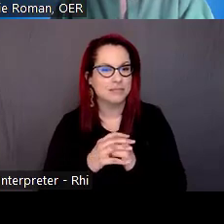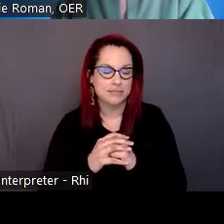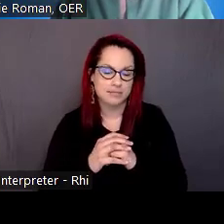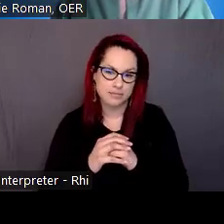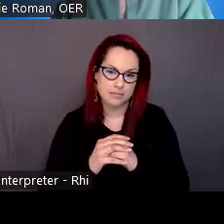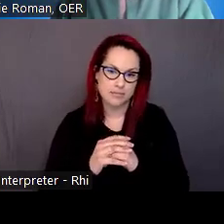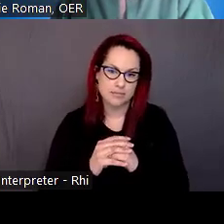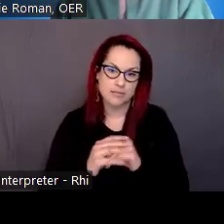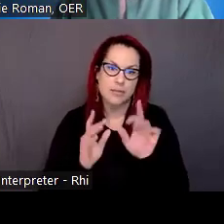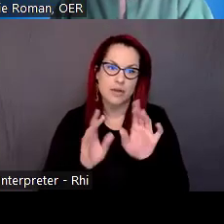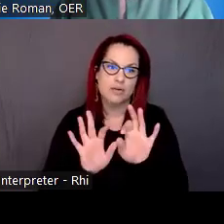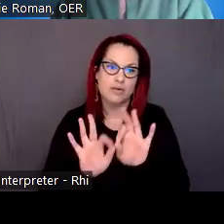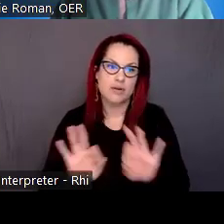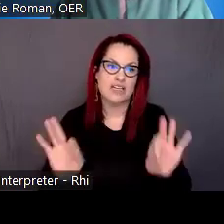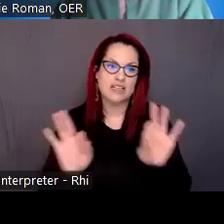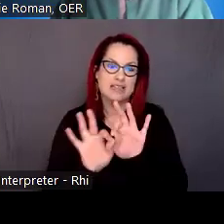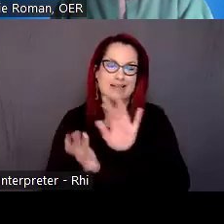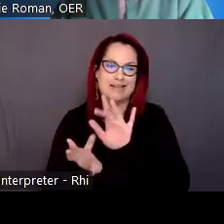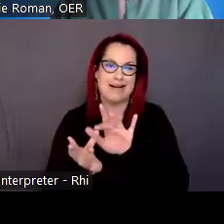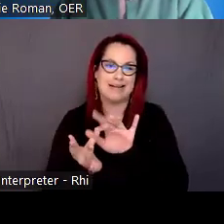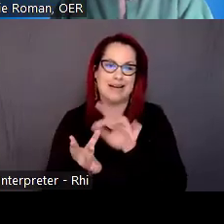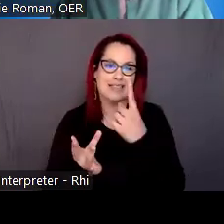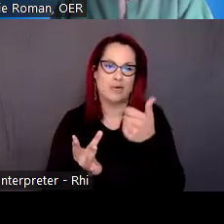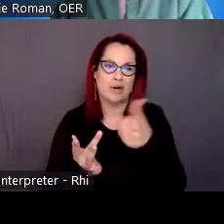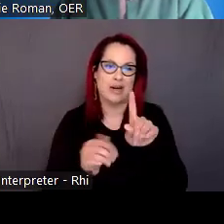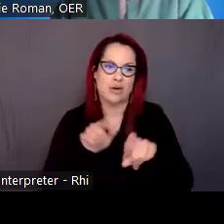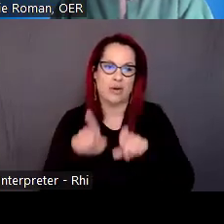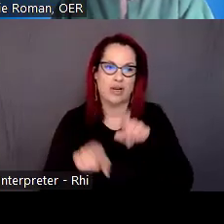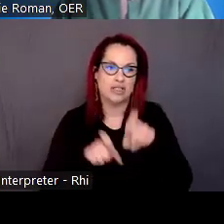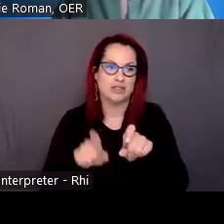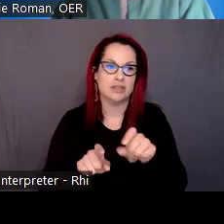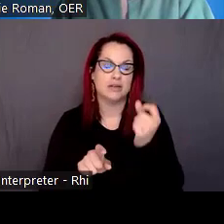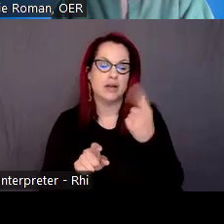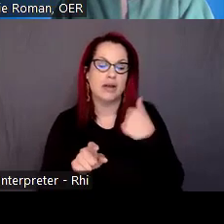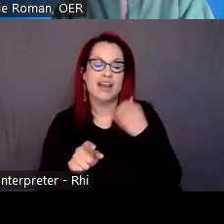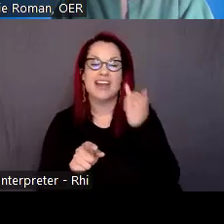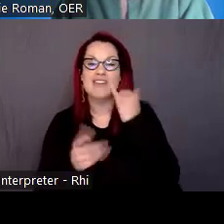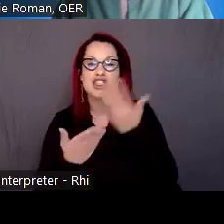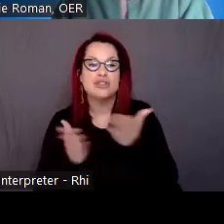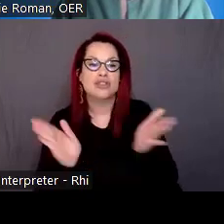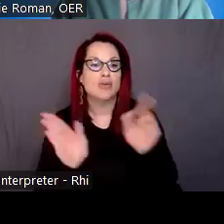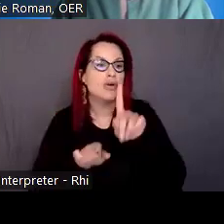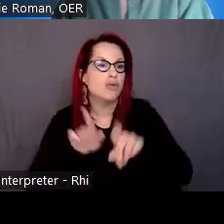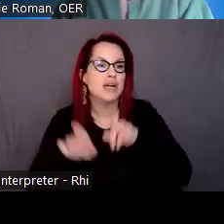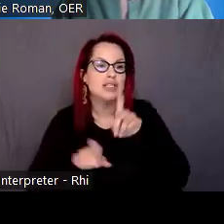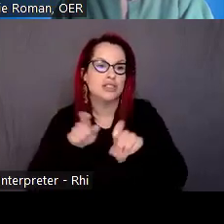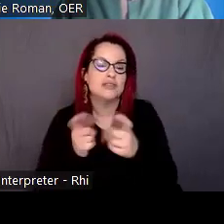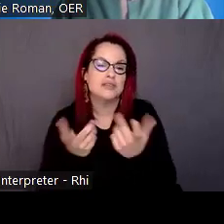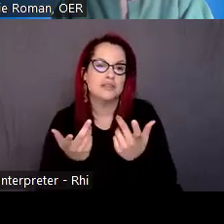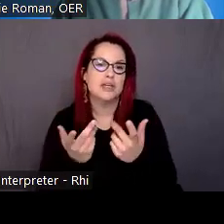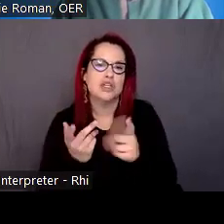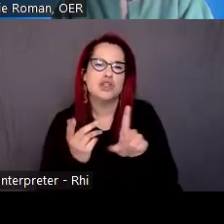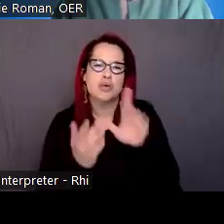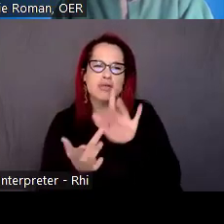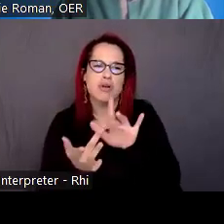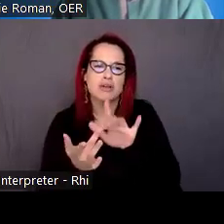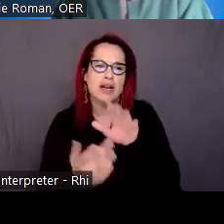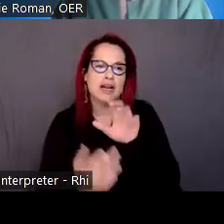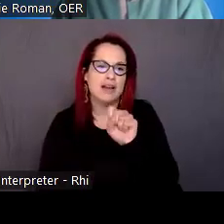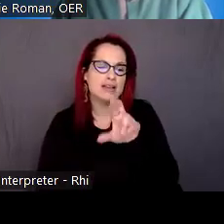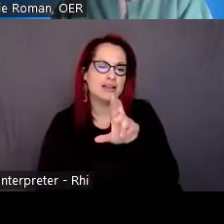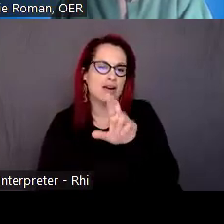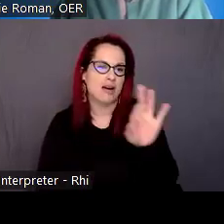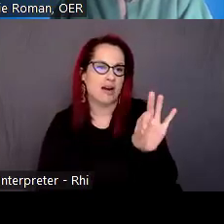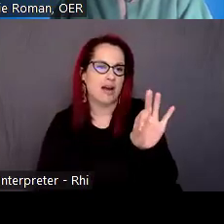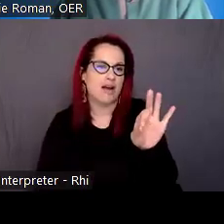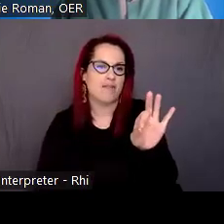Key contacts for questions. So general questions, basically contact the SRF coordinator. Each